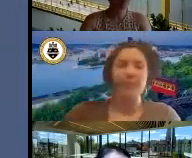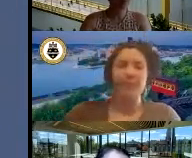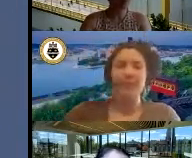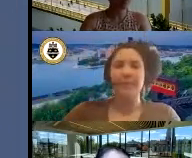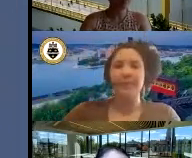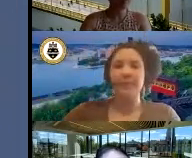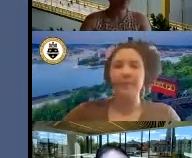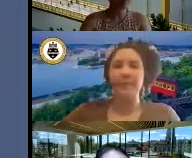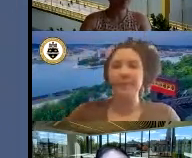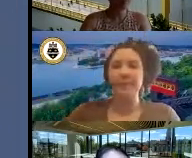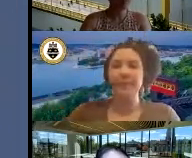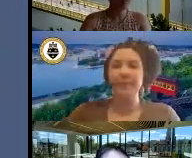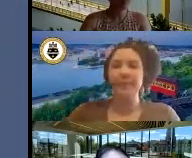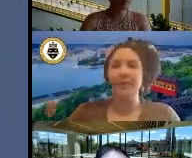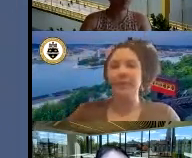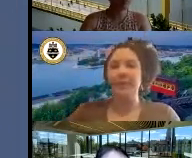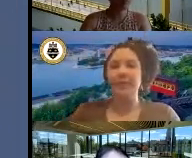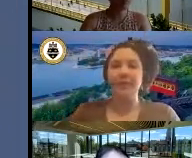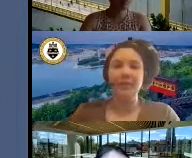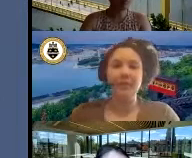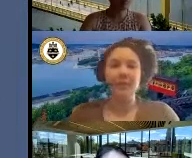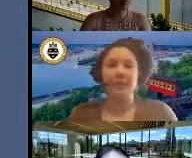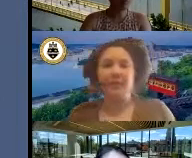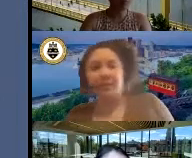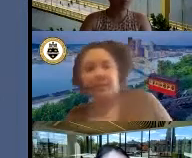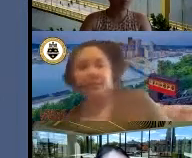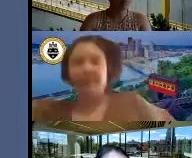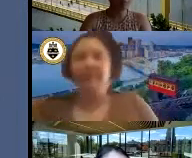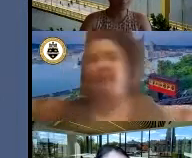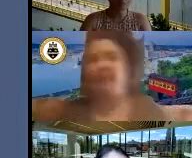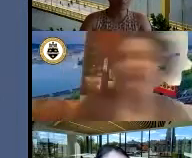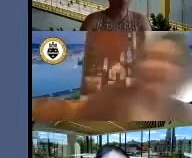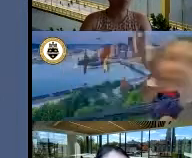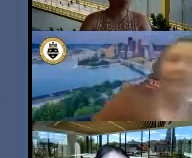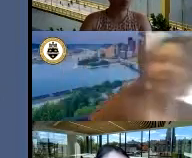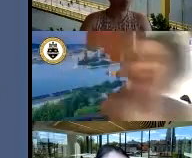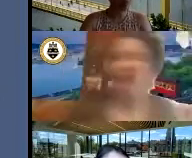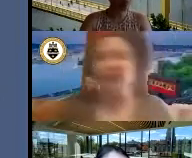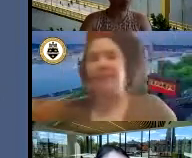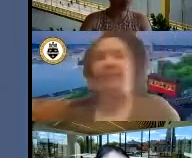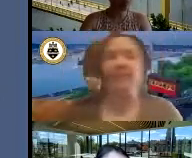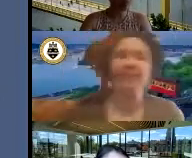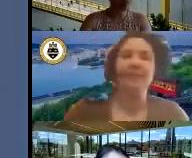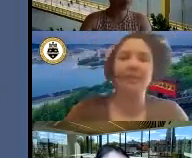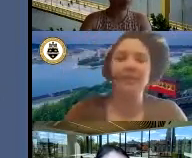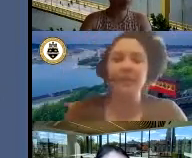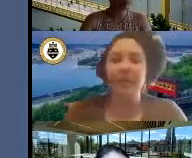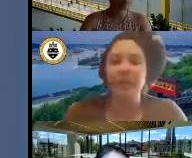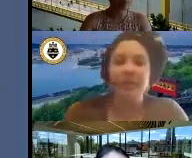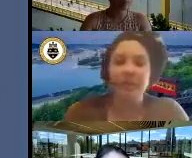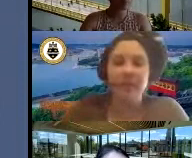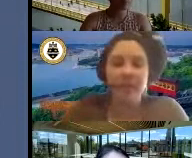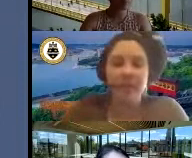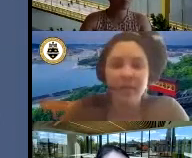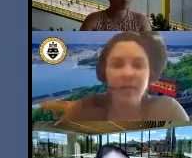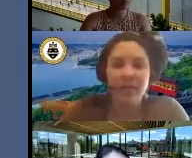interpreter, you can always go to Jim's window, click on the 3 little buttons and hit the